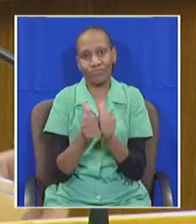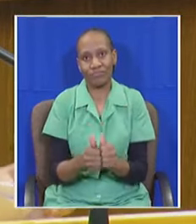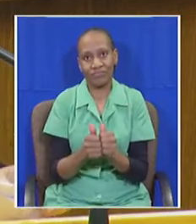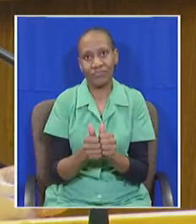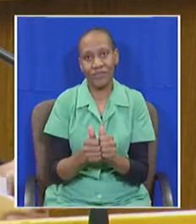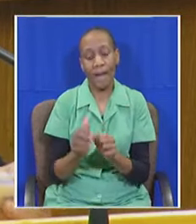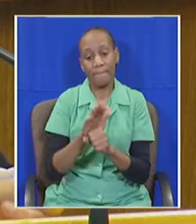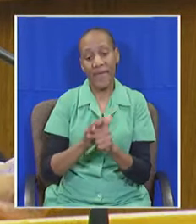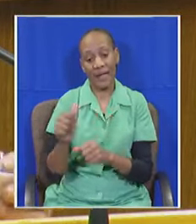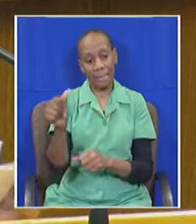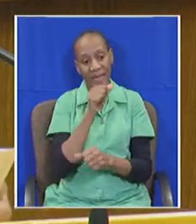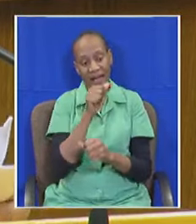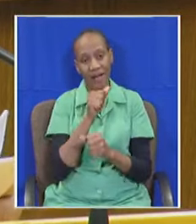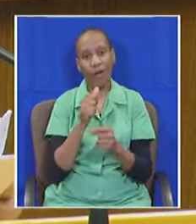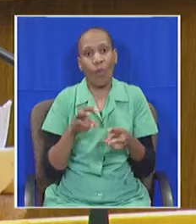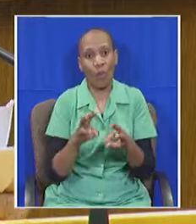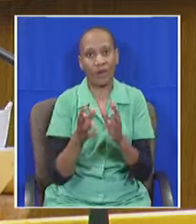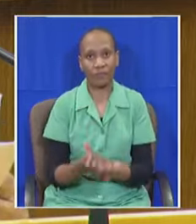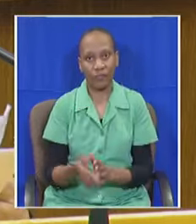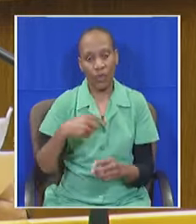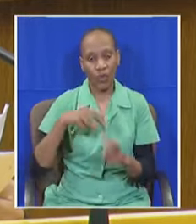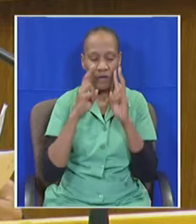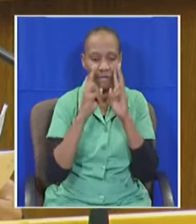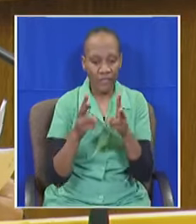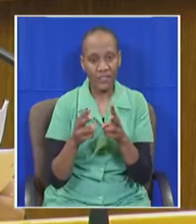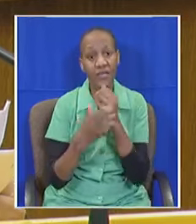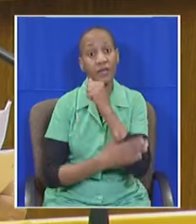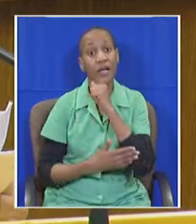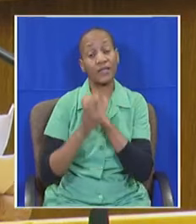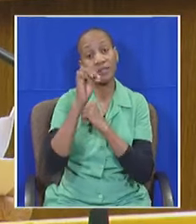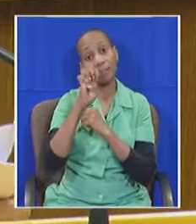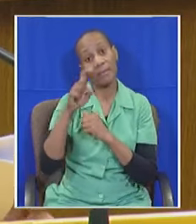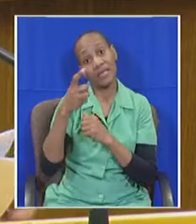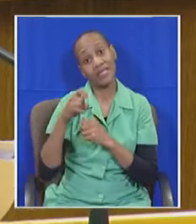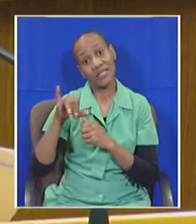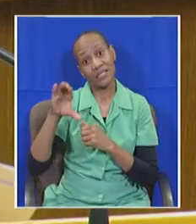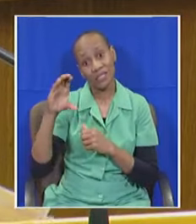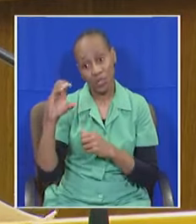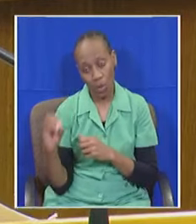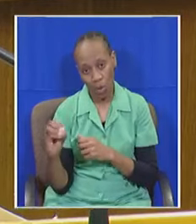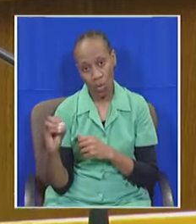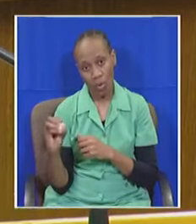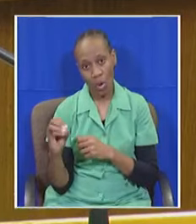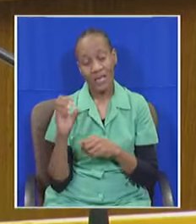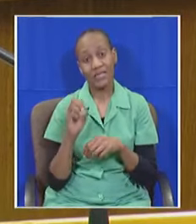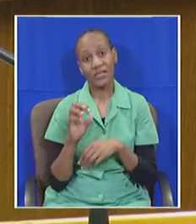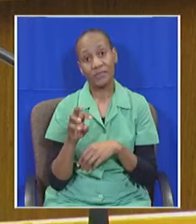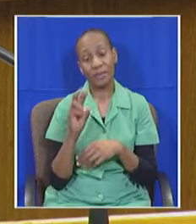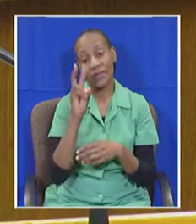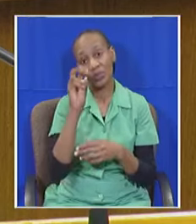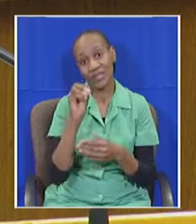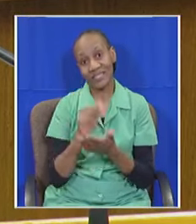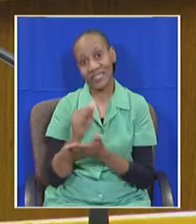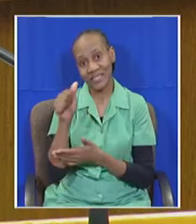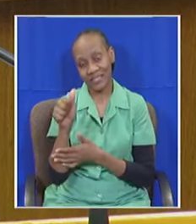back-to-back approach. We visited Mexico, we attended the Congress at the end of September